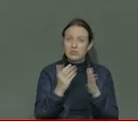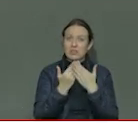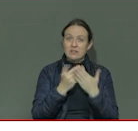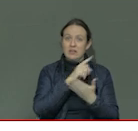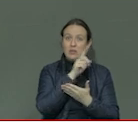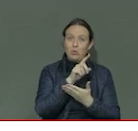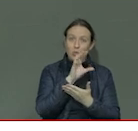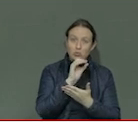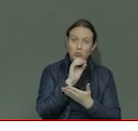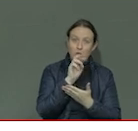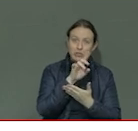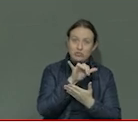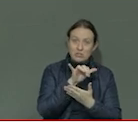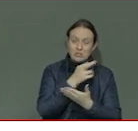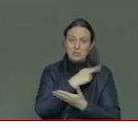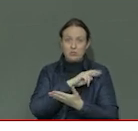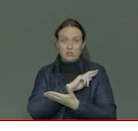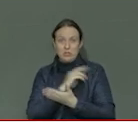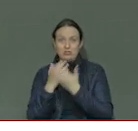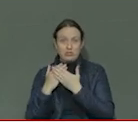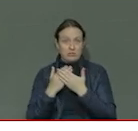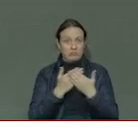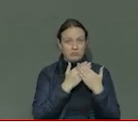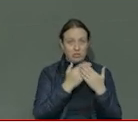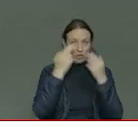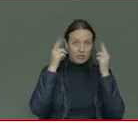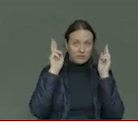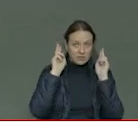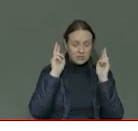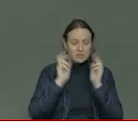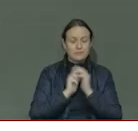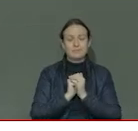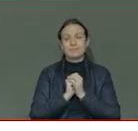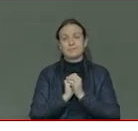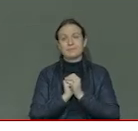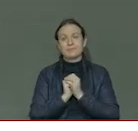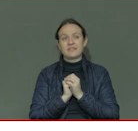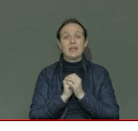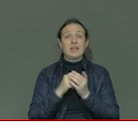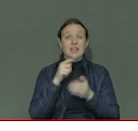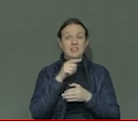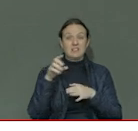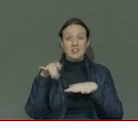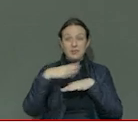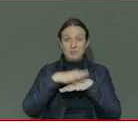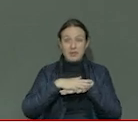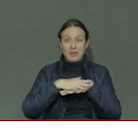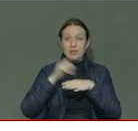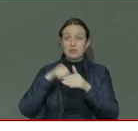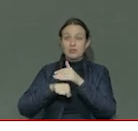zoology and religion theology at the university. At some point, he gets married. He has 2